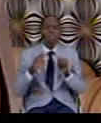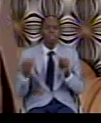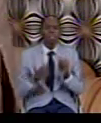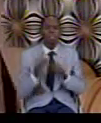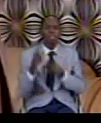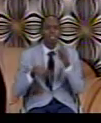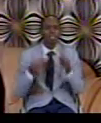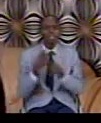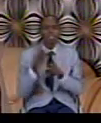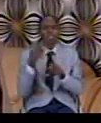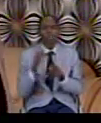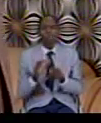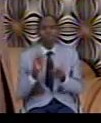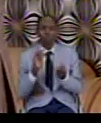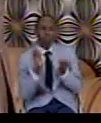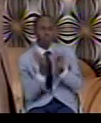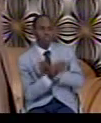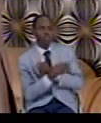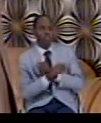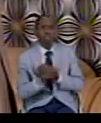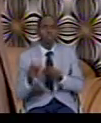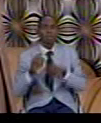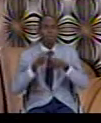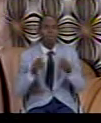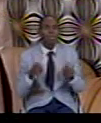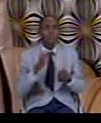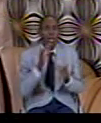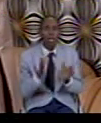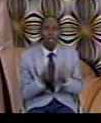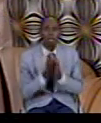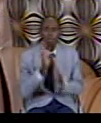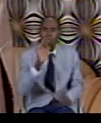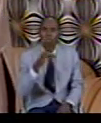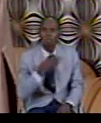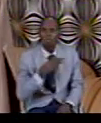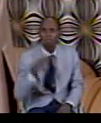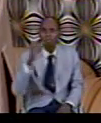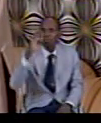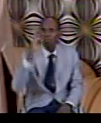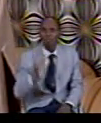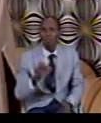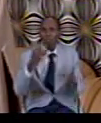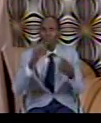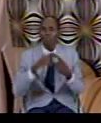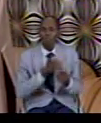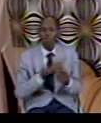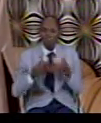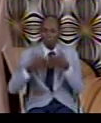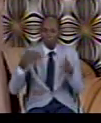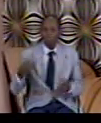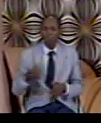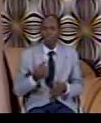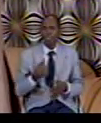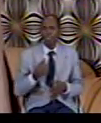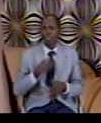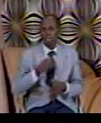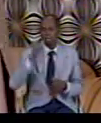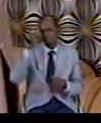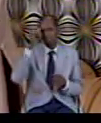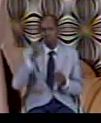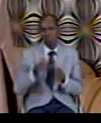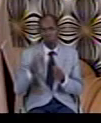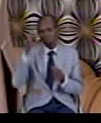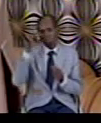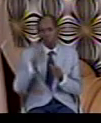turning around. They are asking, but you know, Pastor so-and-so came to the Lord before me. I remember Sister